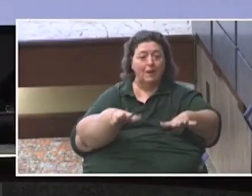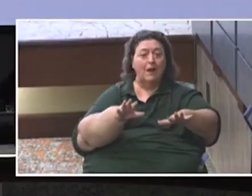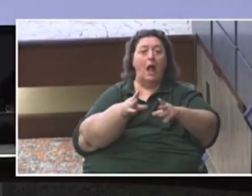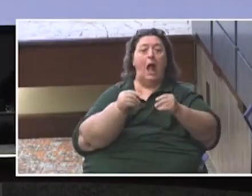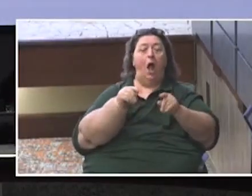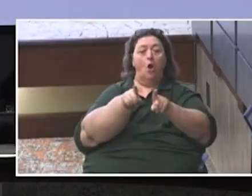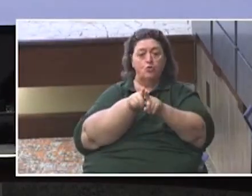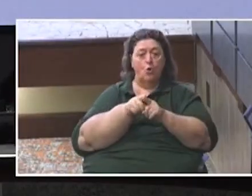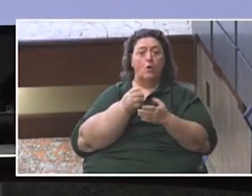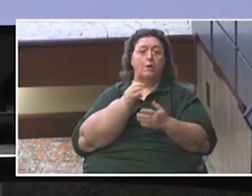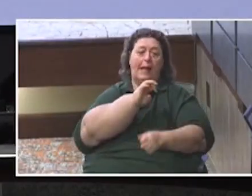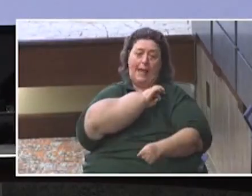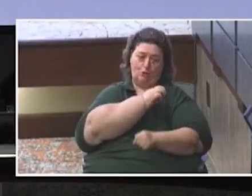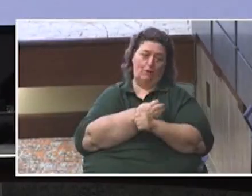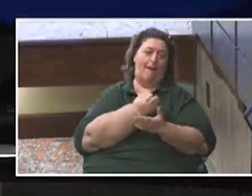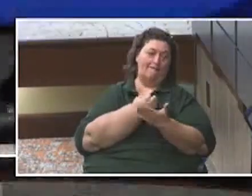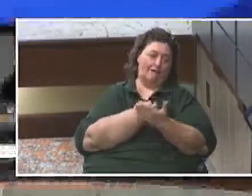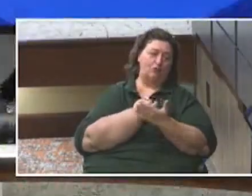energy-efficient appliances.